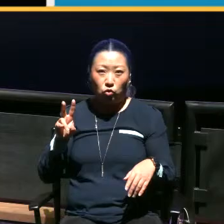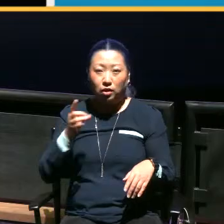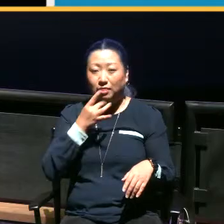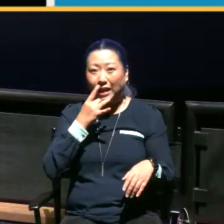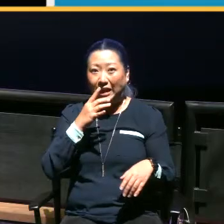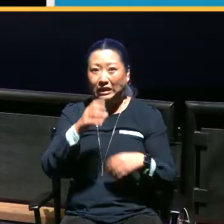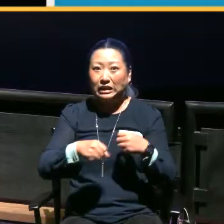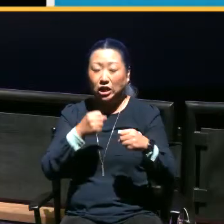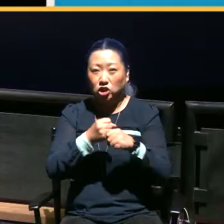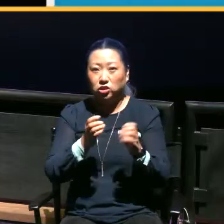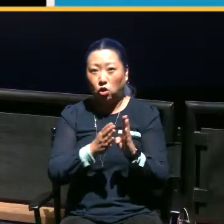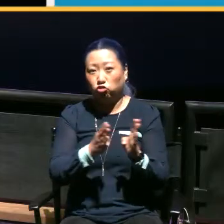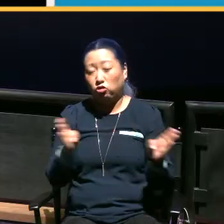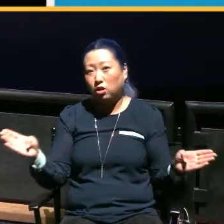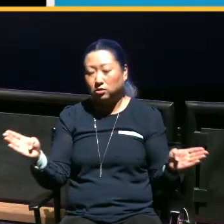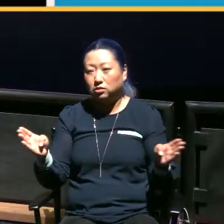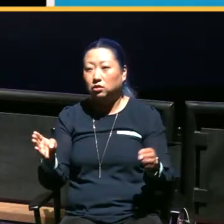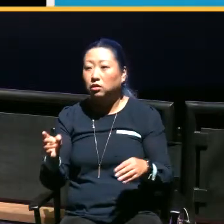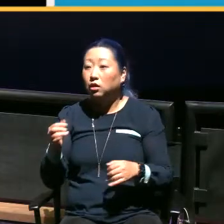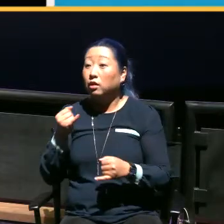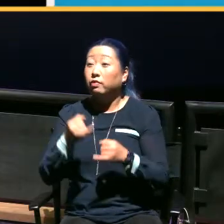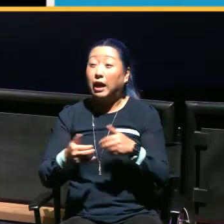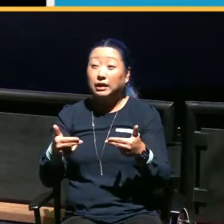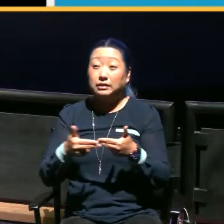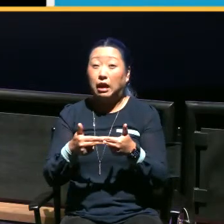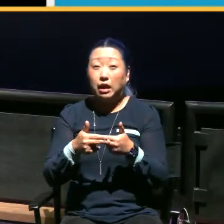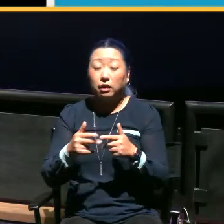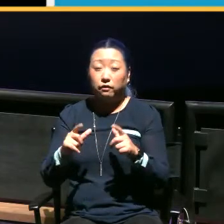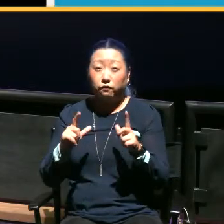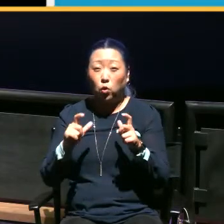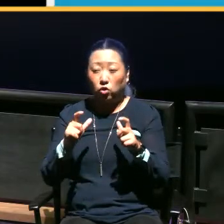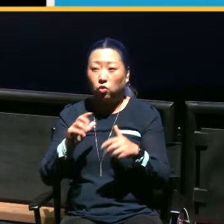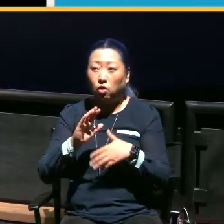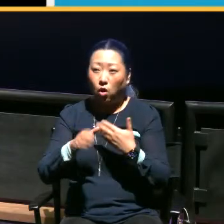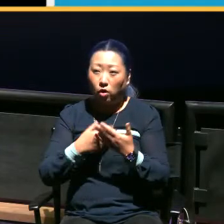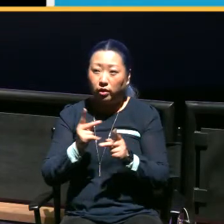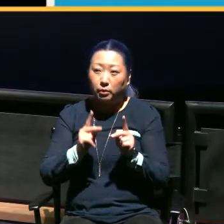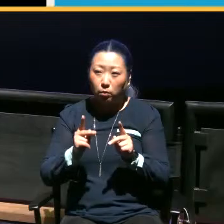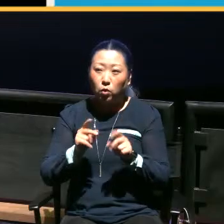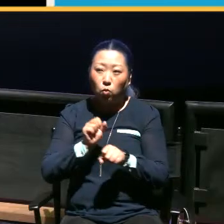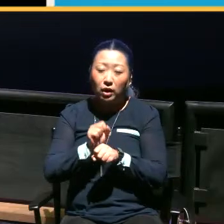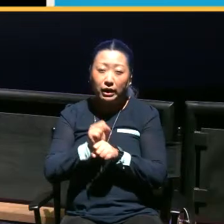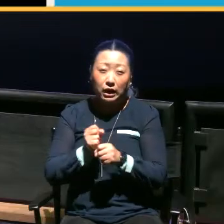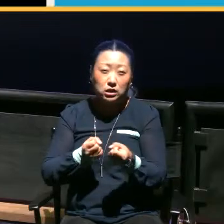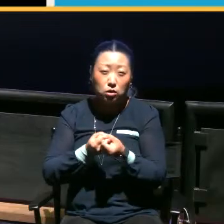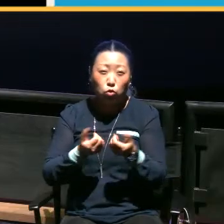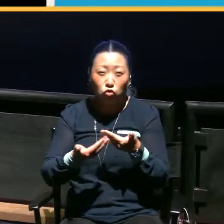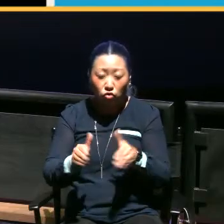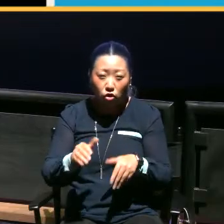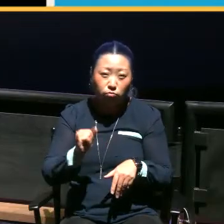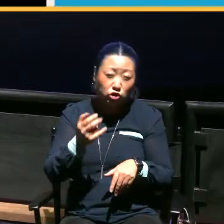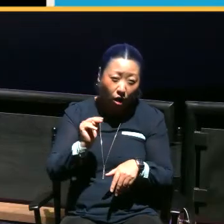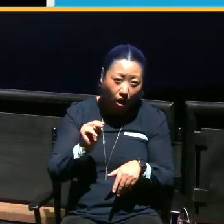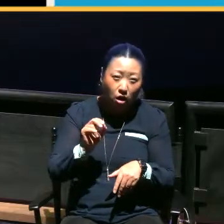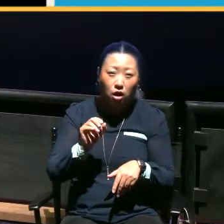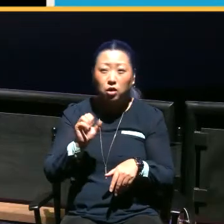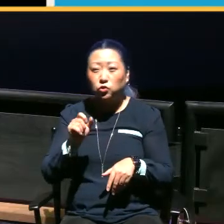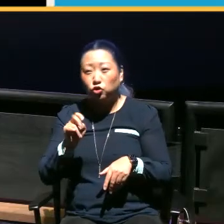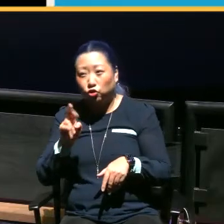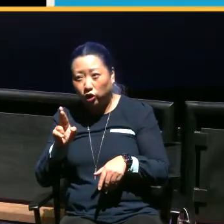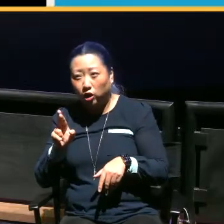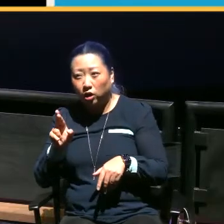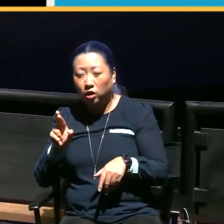And this is the last slide I have. These are all the folks in the support room. So, John and Scooter and I and the rest of our crewmates are up